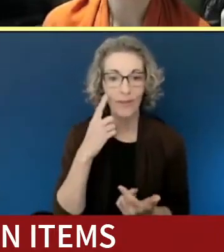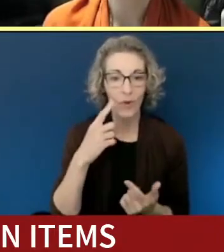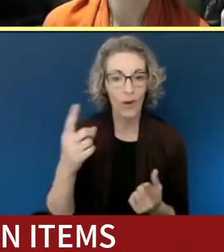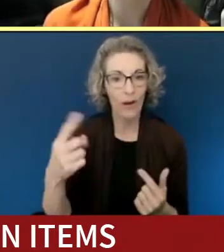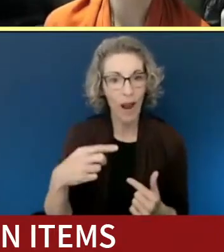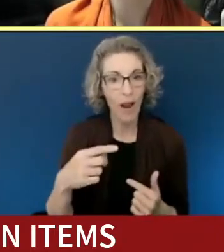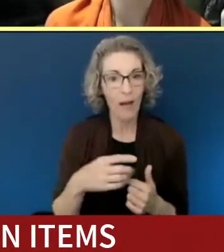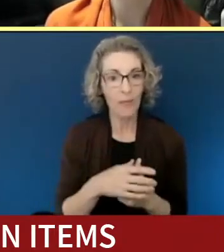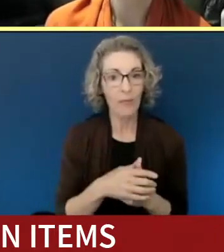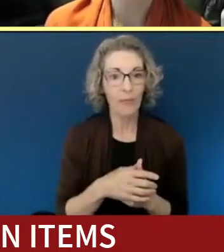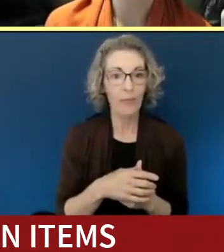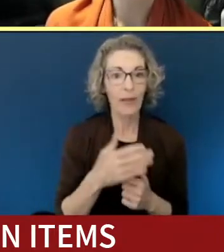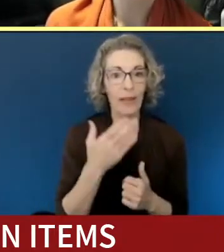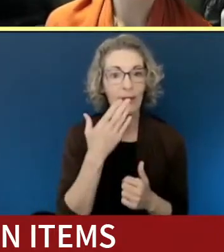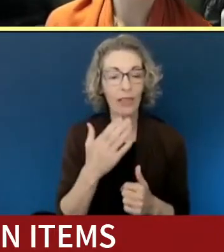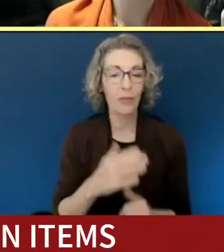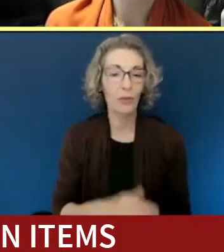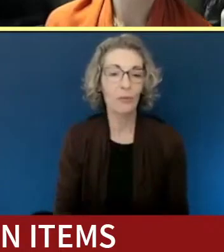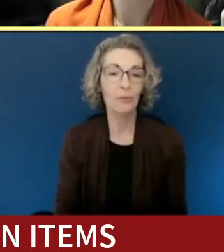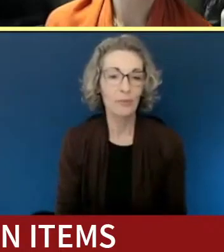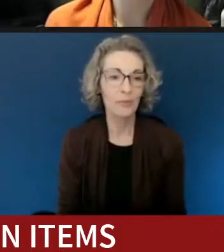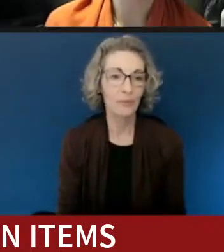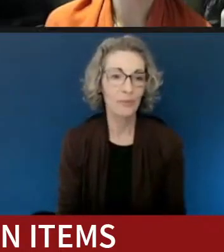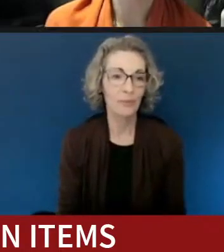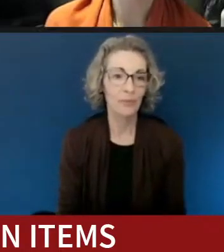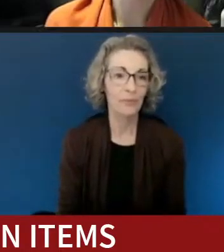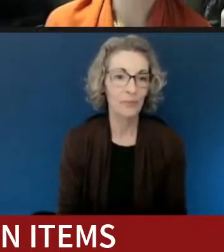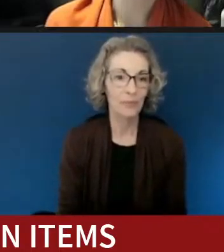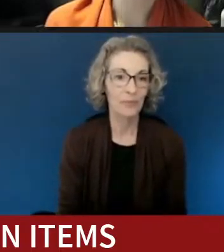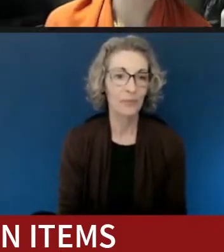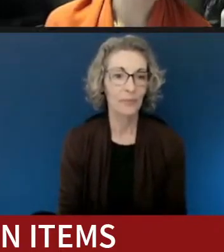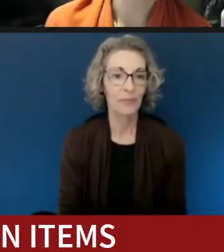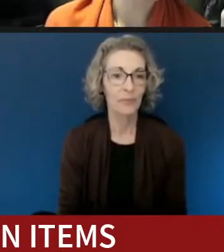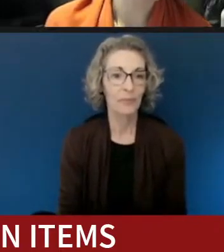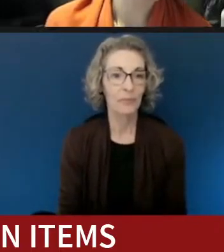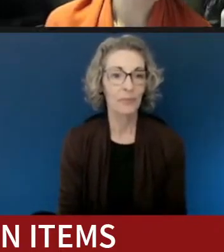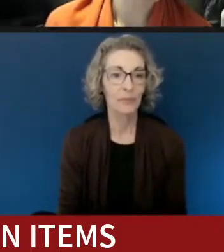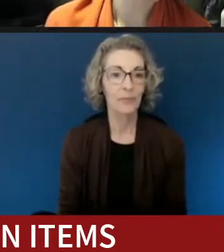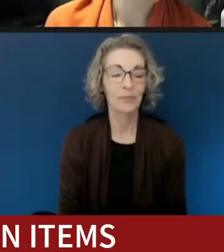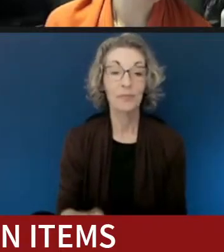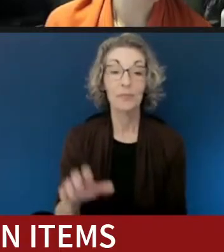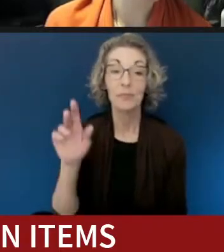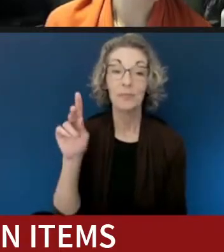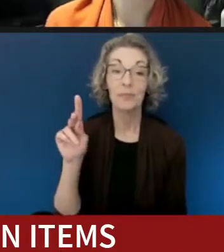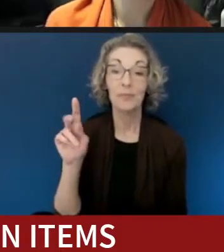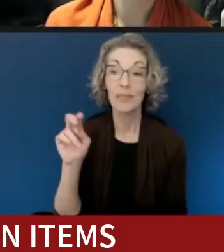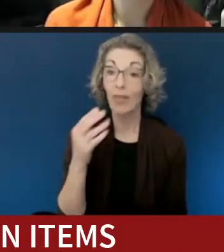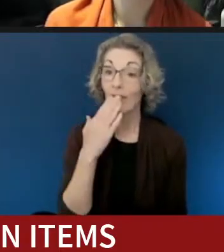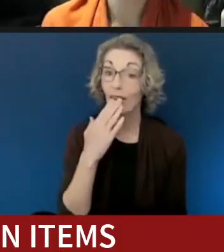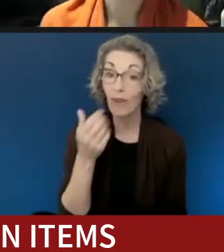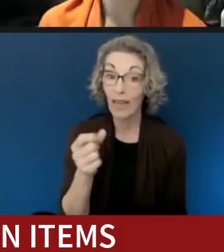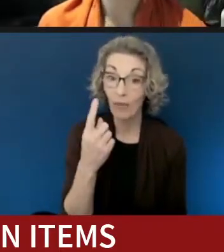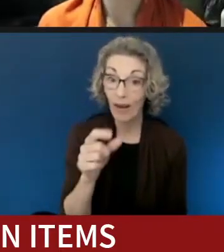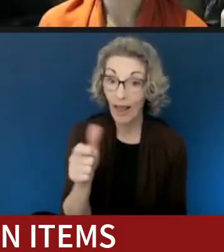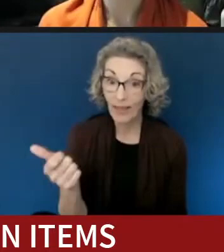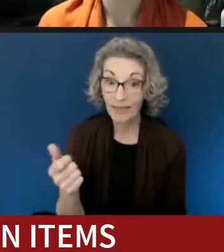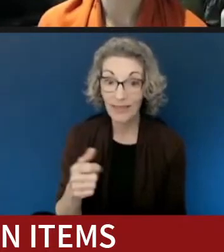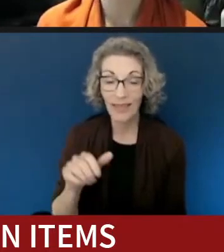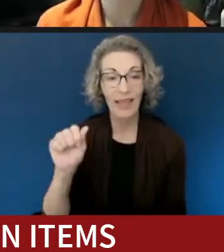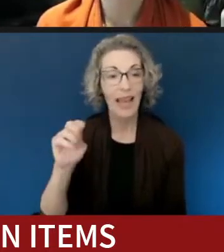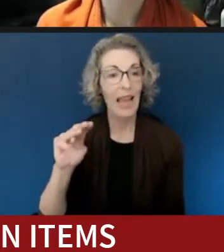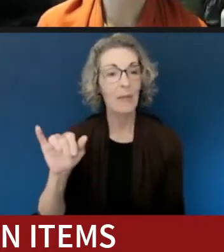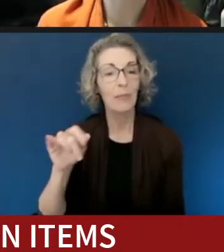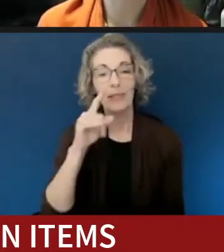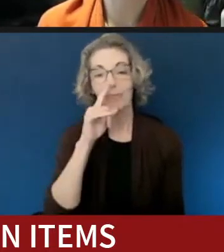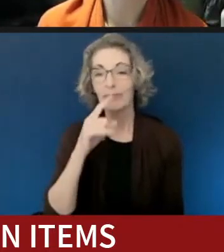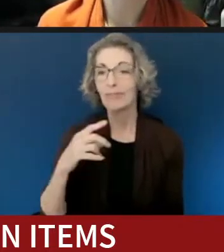here today. Thank you so much. Anybody else? Yeah, I'm happy to jump off of